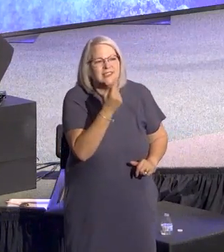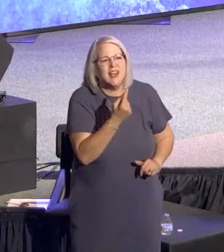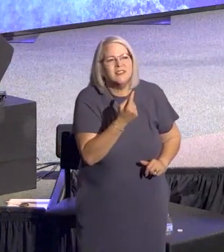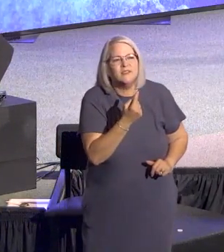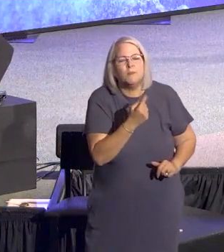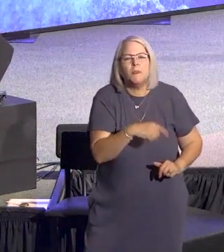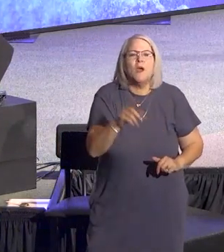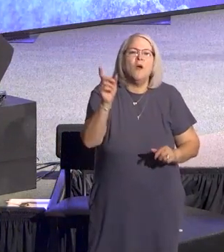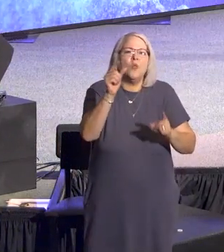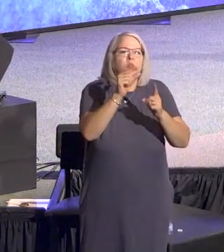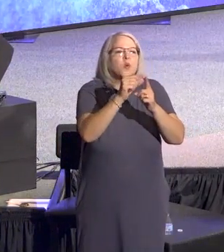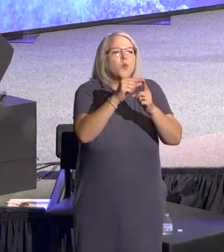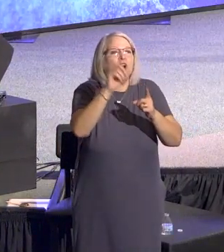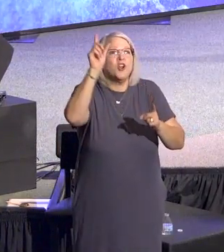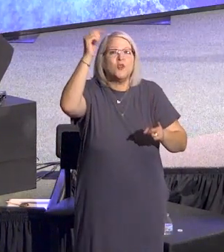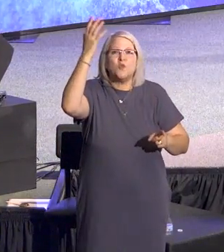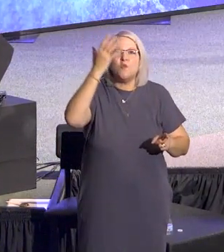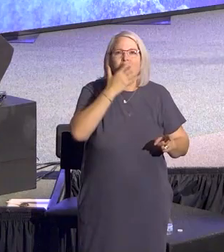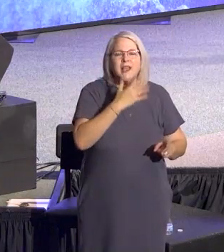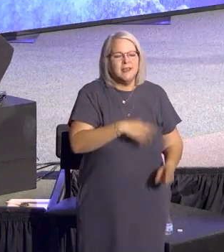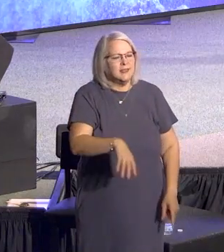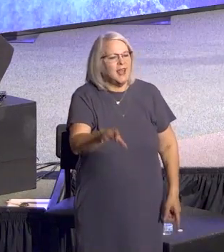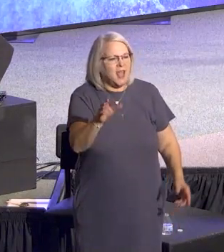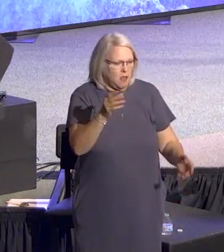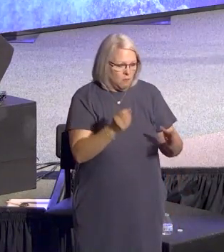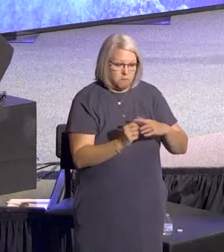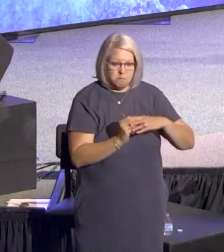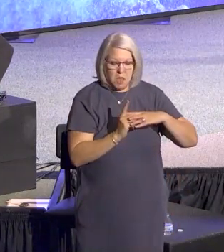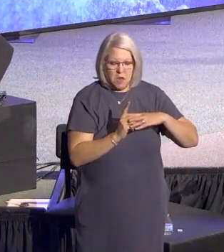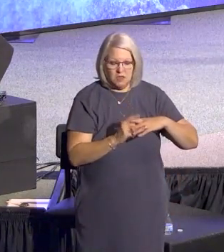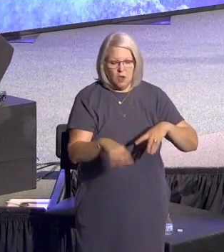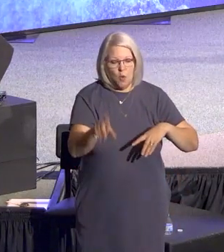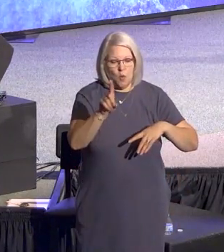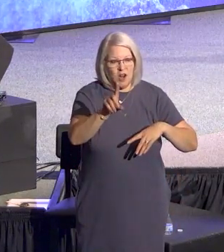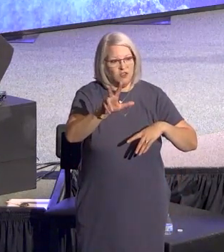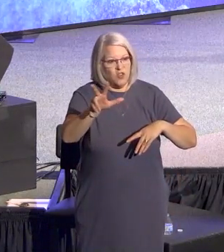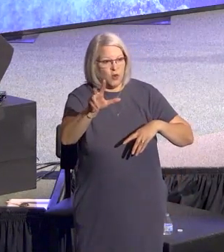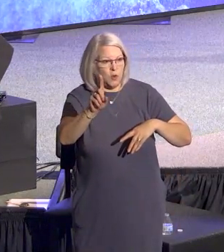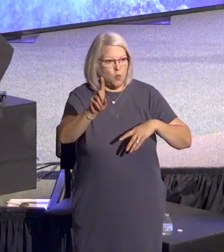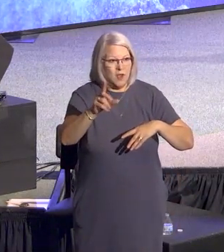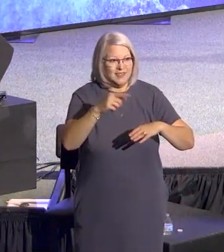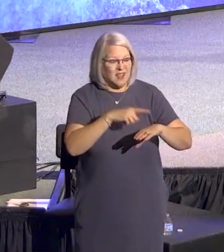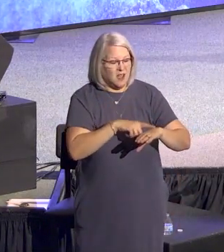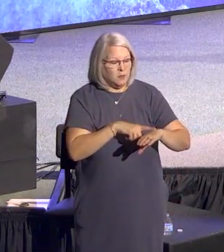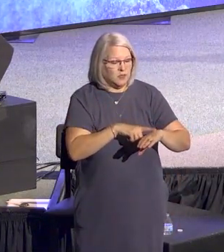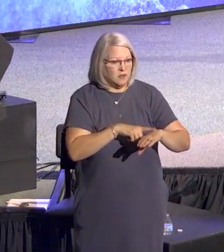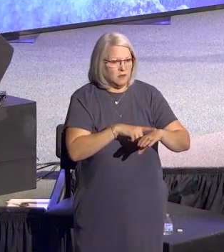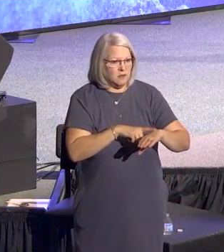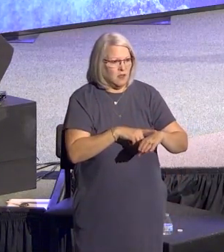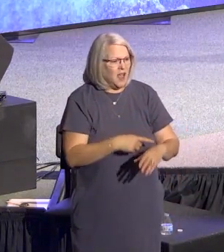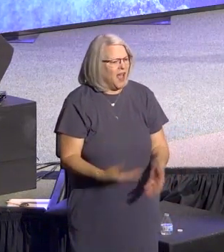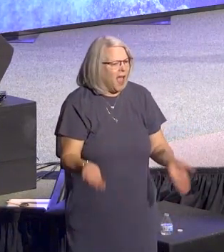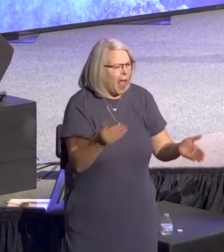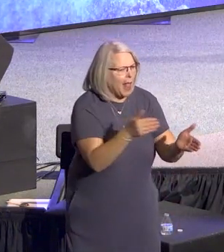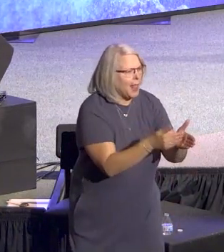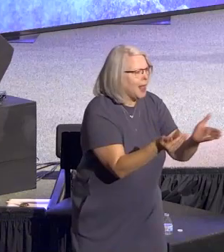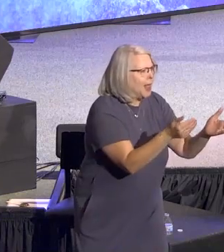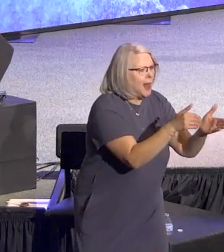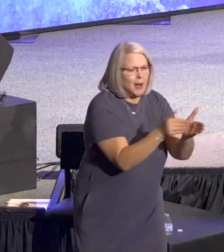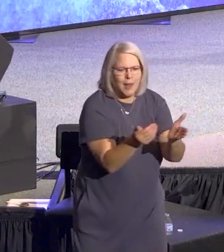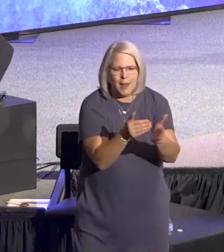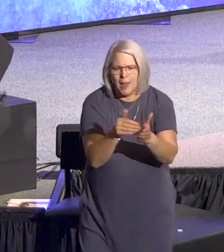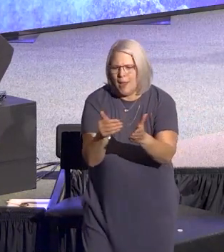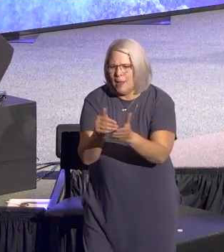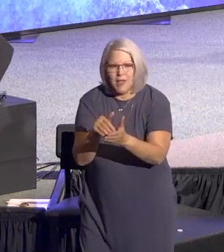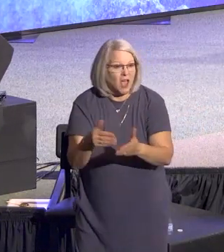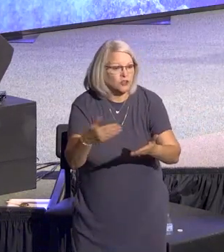Testament, that word appears 131 times. It's one of the reoccurring threads woven through